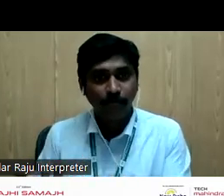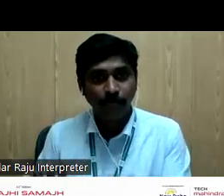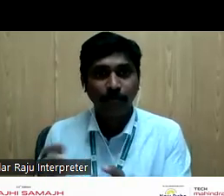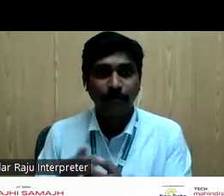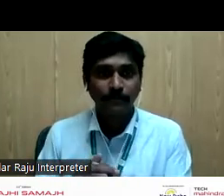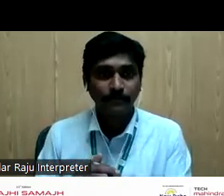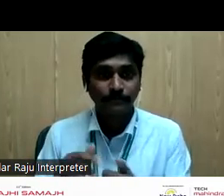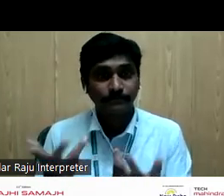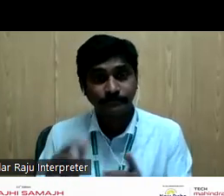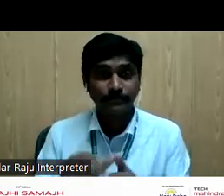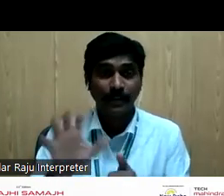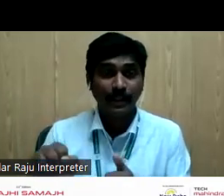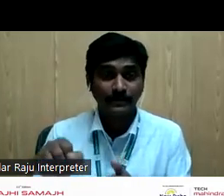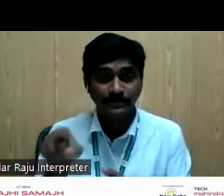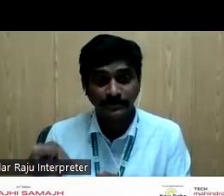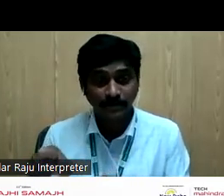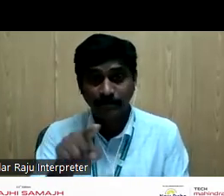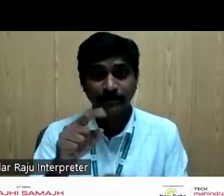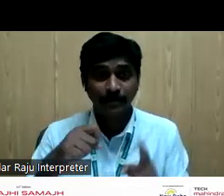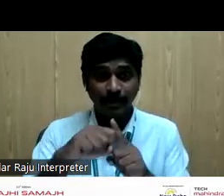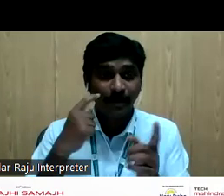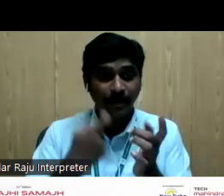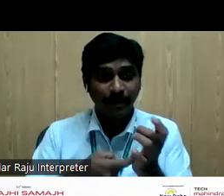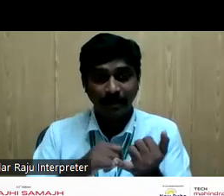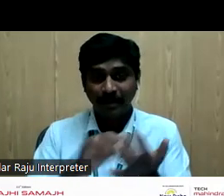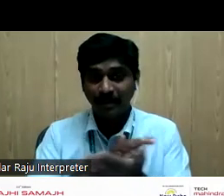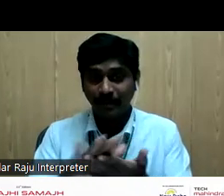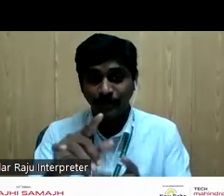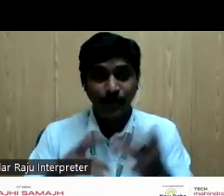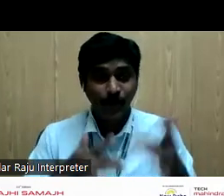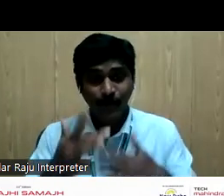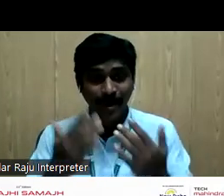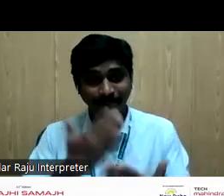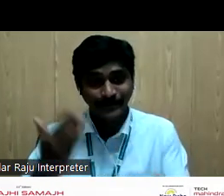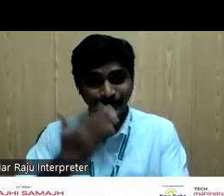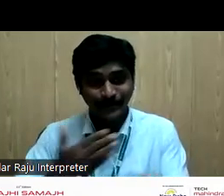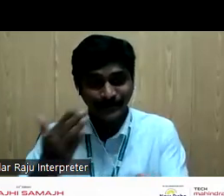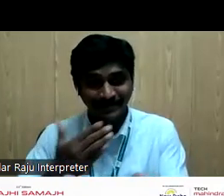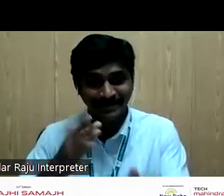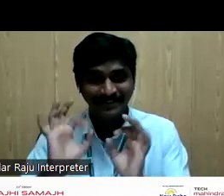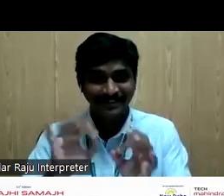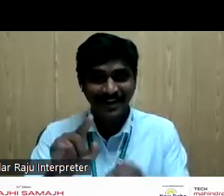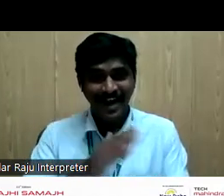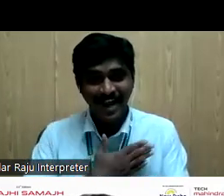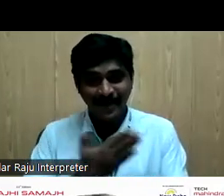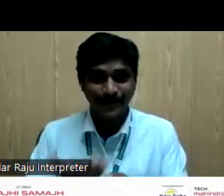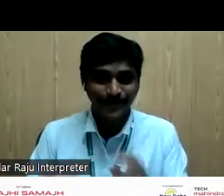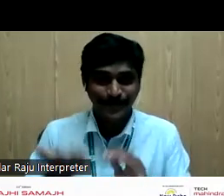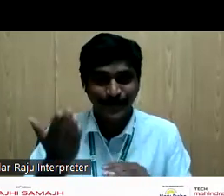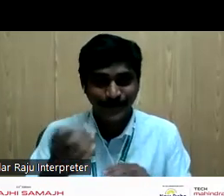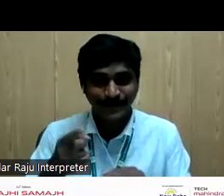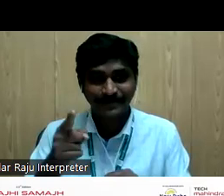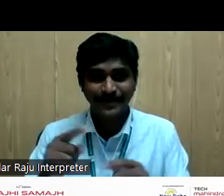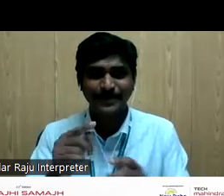probably access. Krishna loves to sing. She has many other hobbies, and I sincerely hope that at some point you're able to pursue your